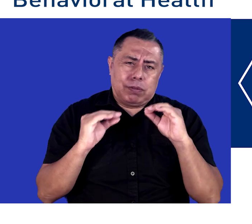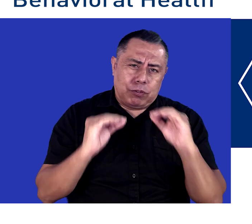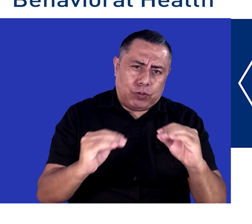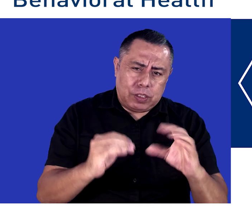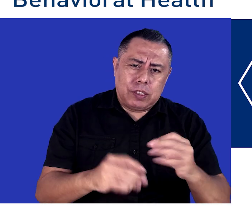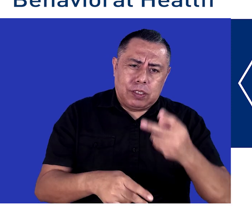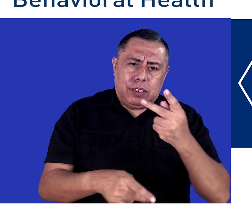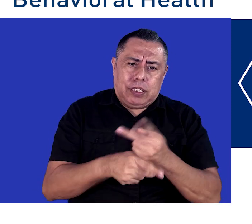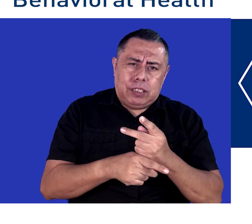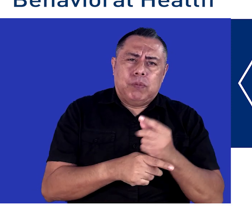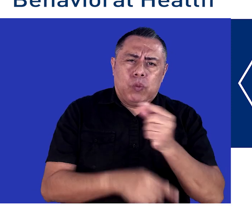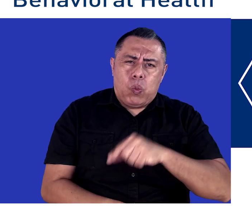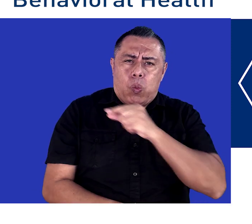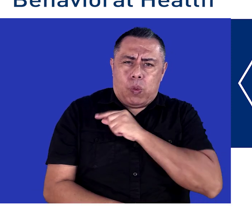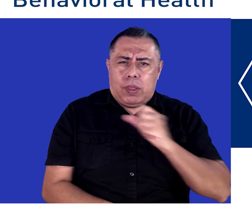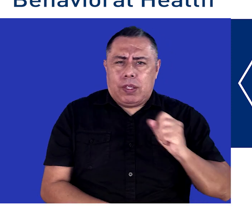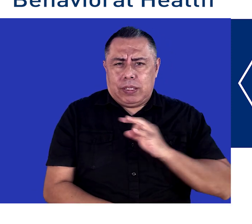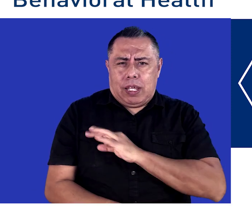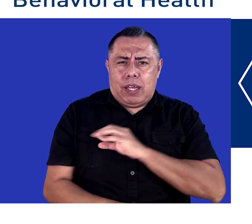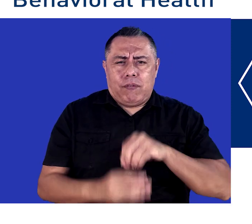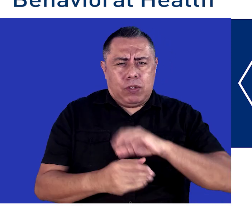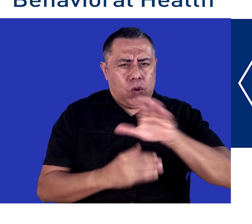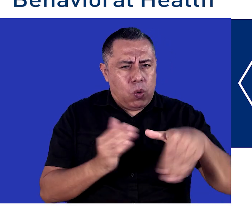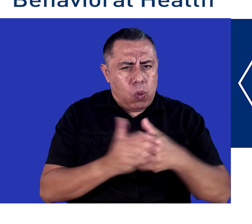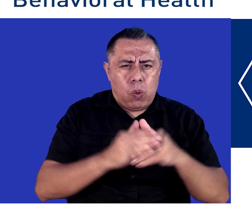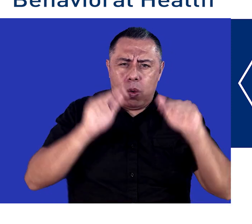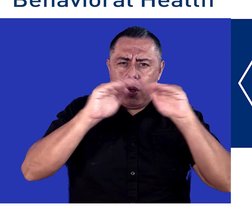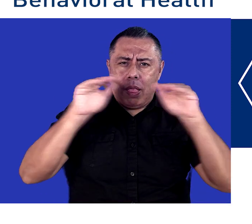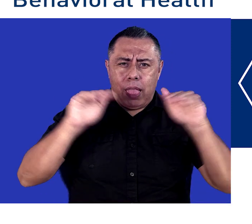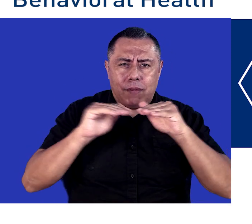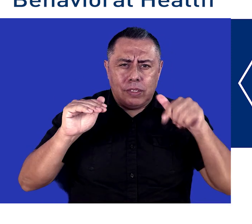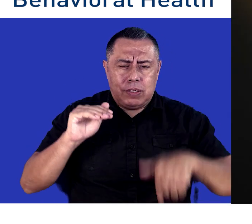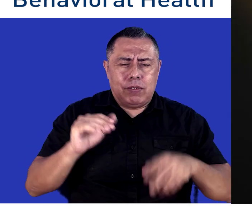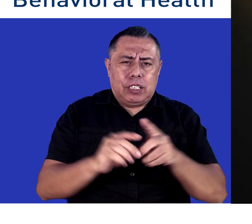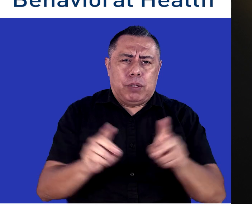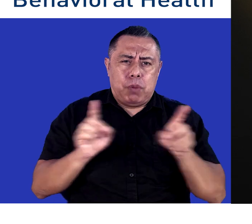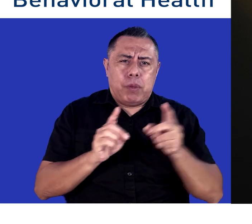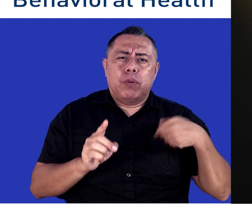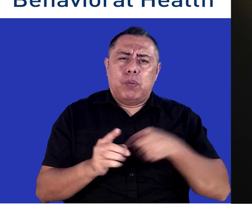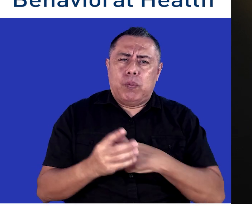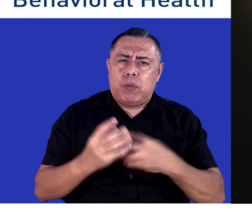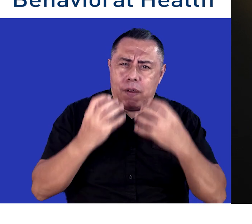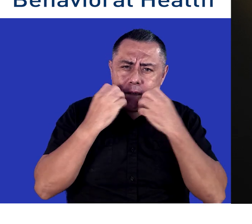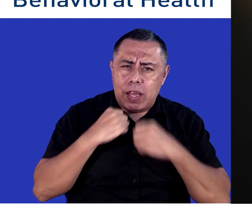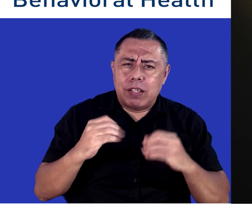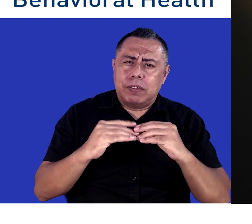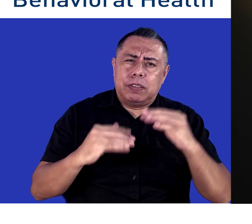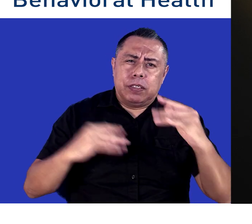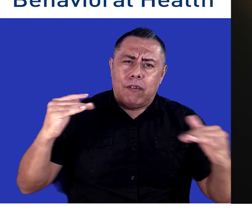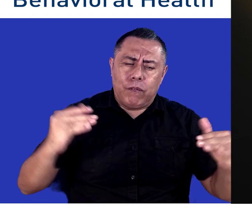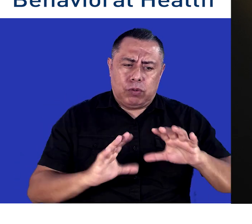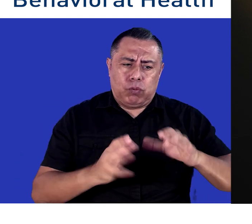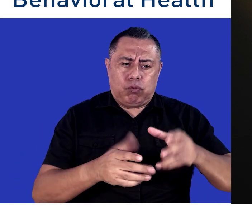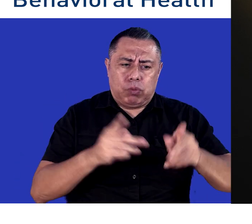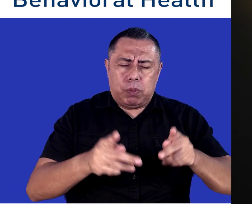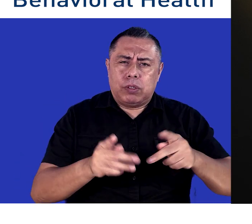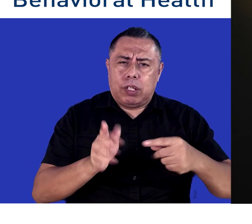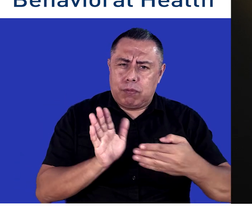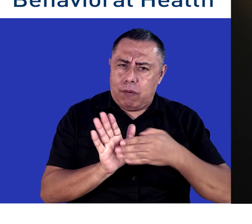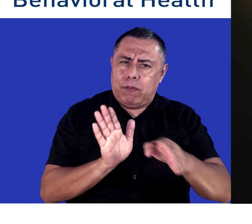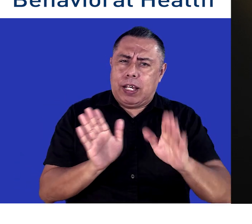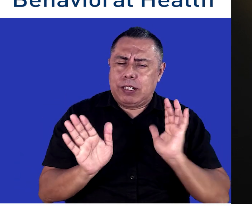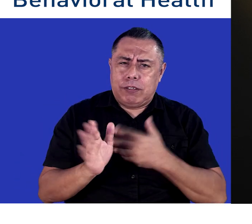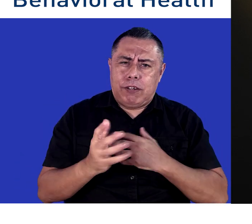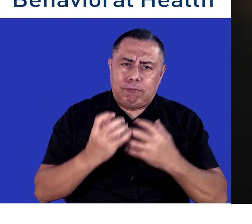training of qualified staff at all levels and operations of the department. We value a diverse workforce that reflects the membership of our